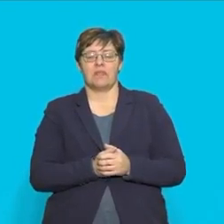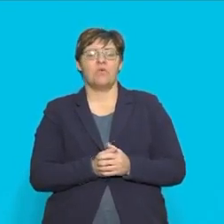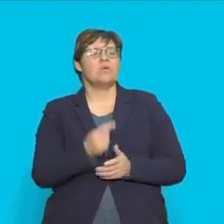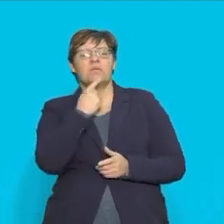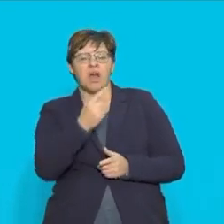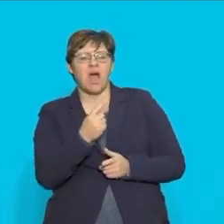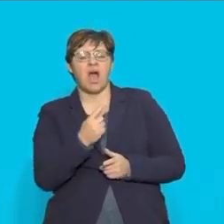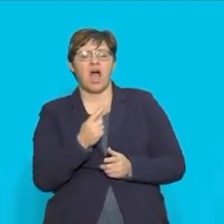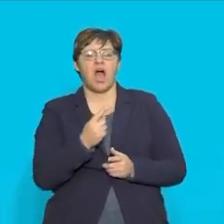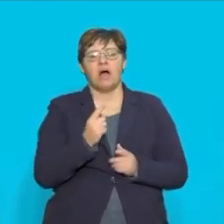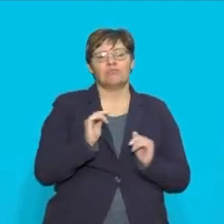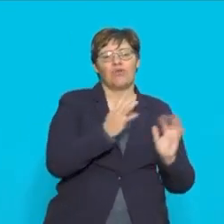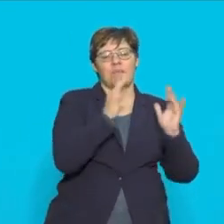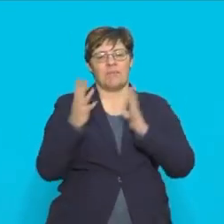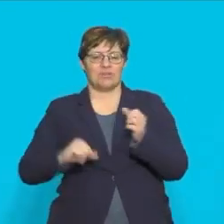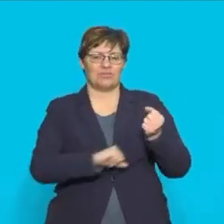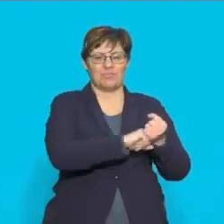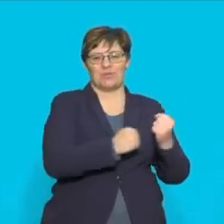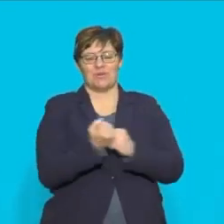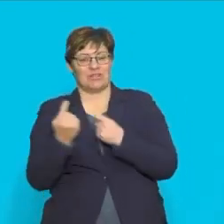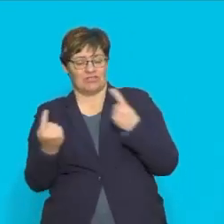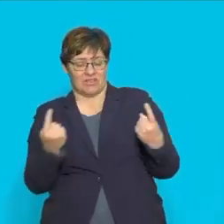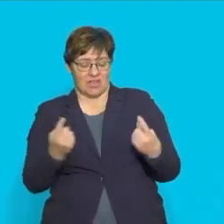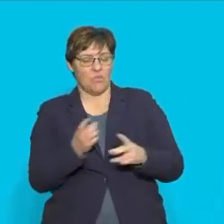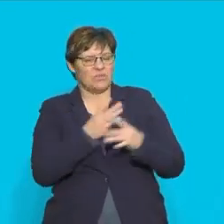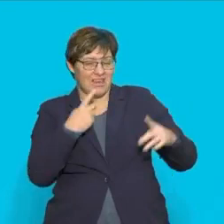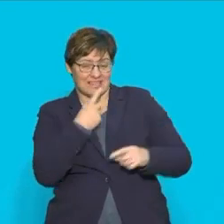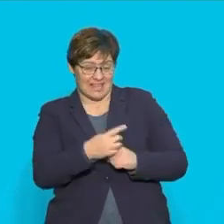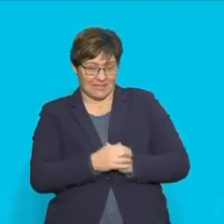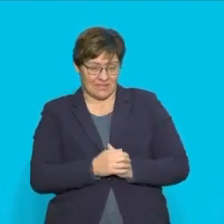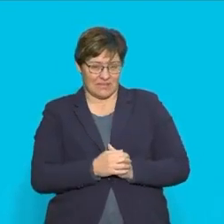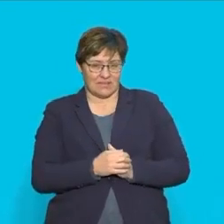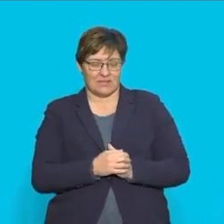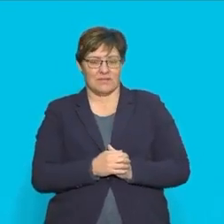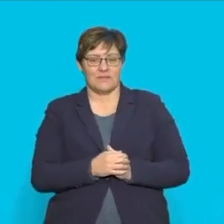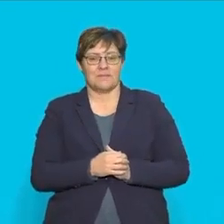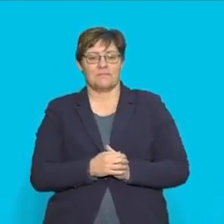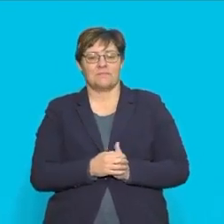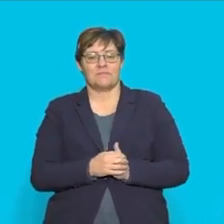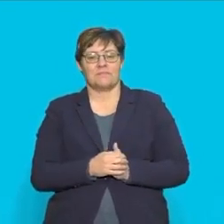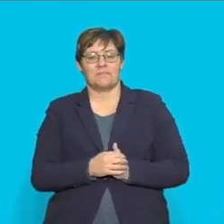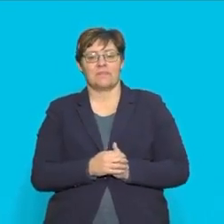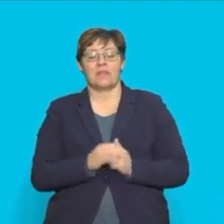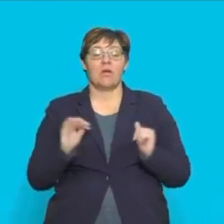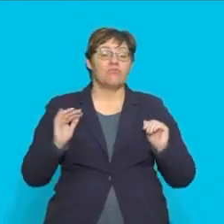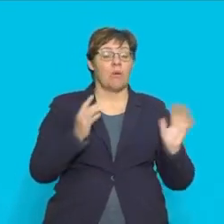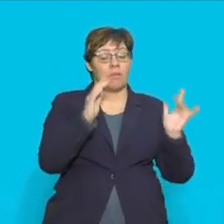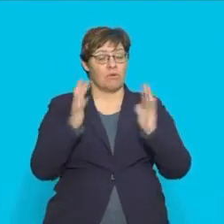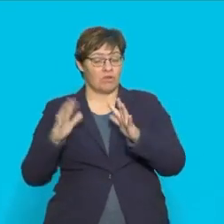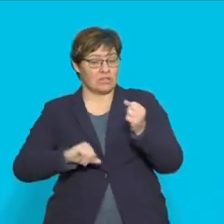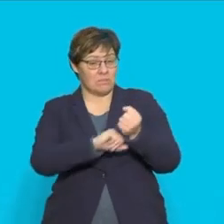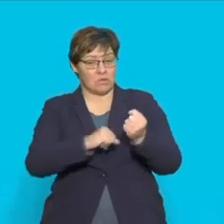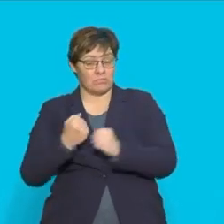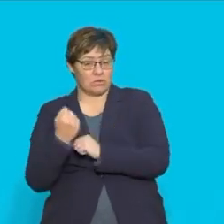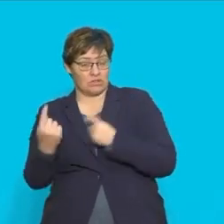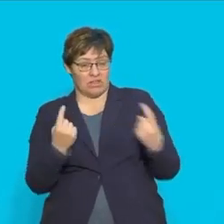So we spoke about complementary when we started as our keywords. So